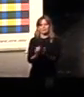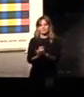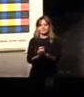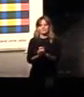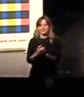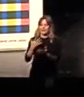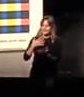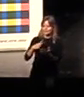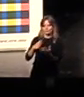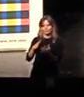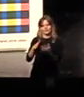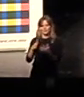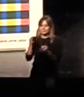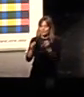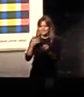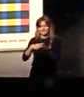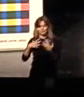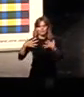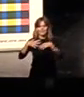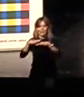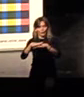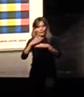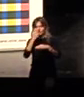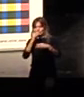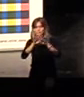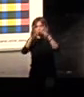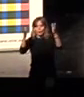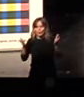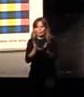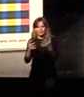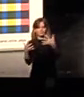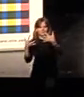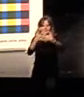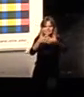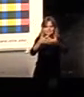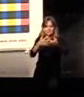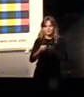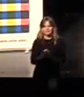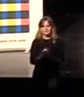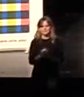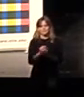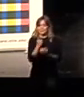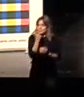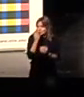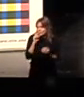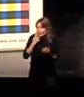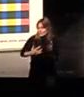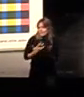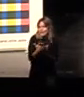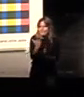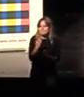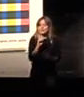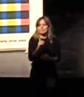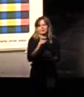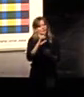zo het en network metropolitan skill de national skill might survive met het may not be